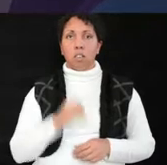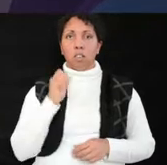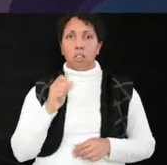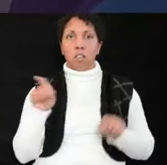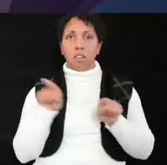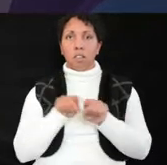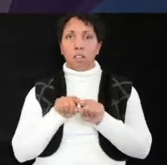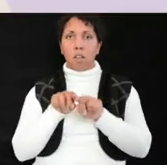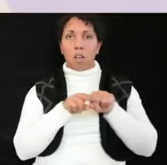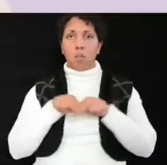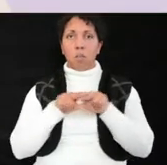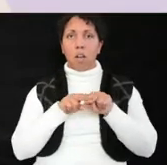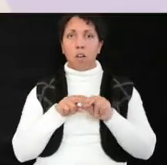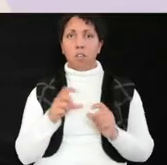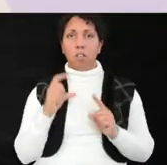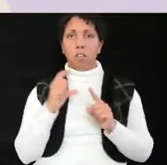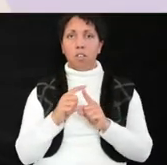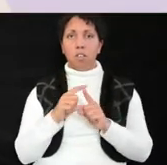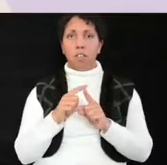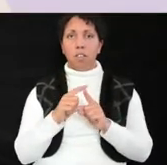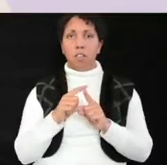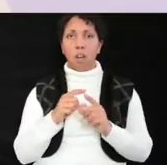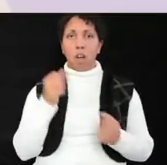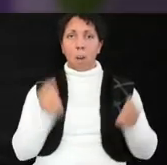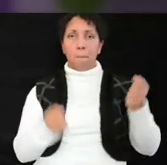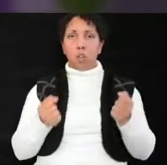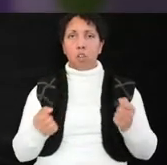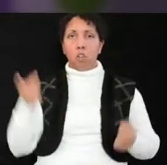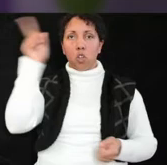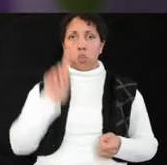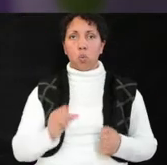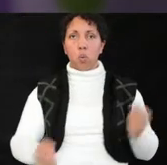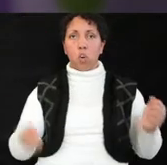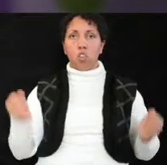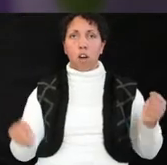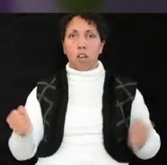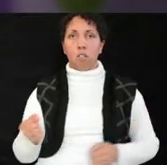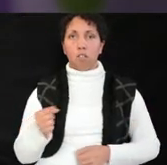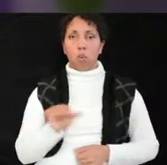a parent. D. Drive the school bus.